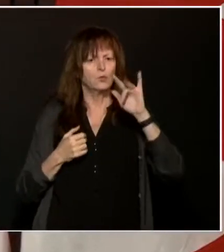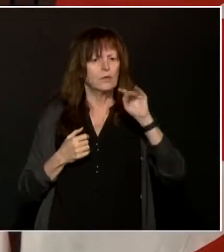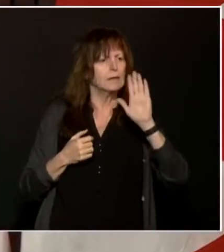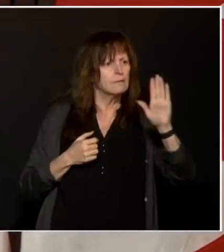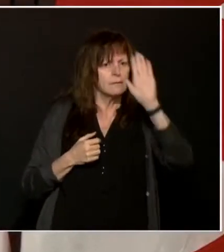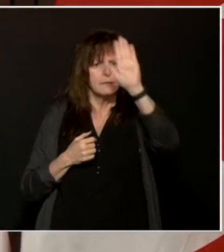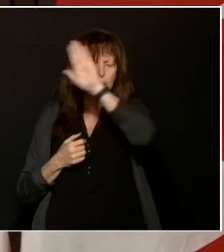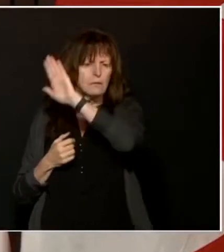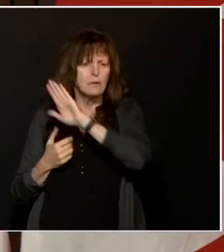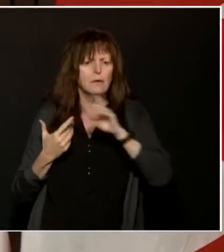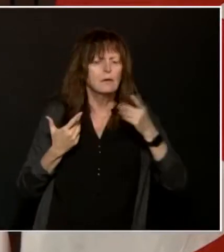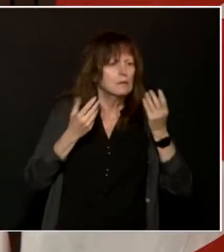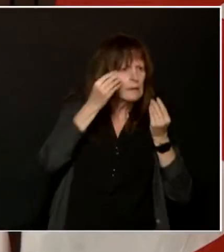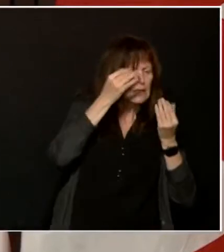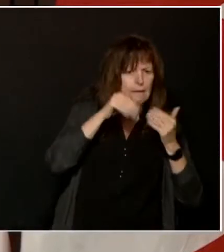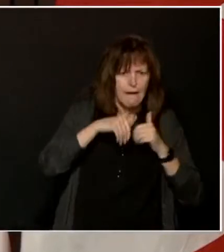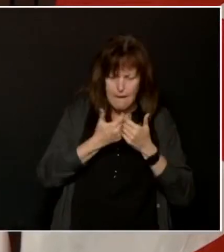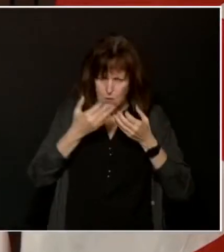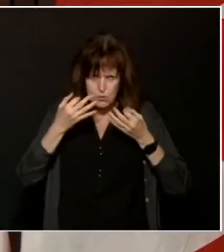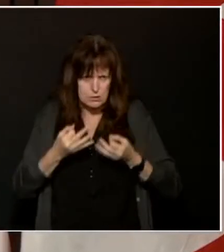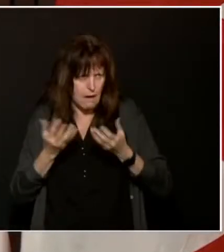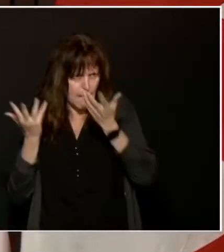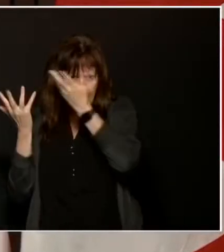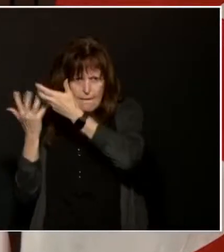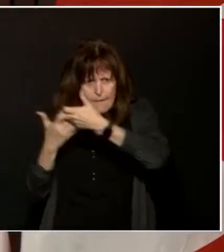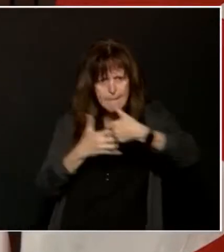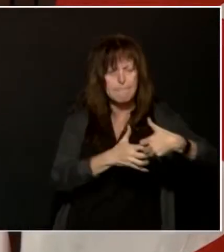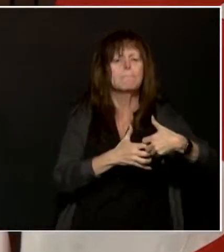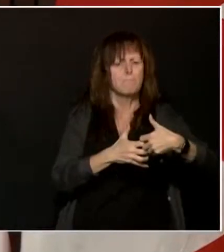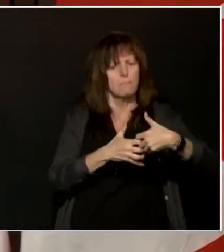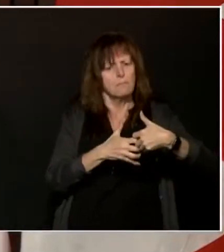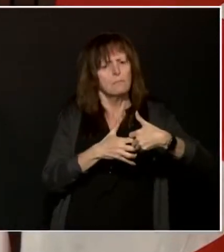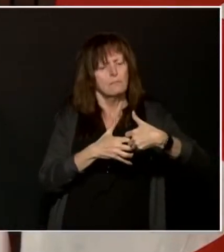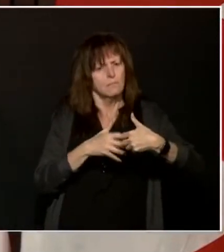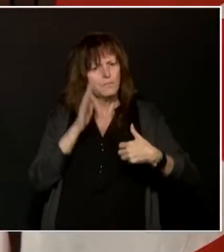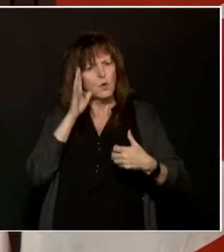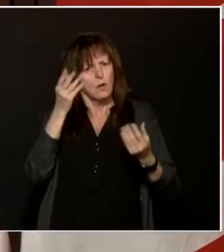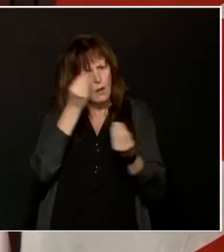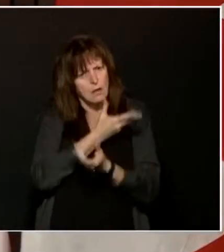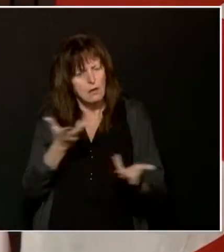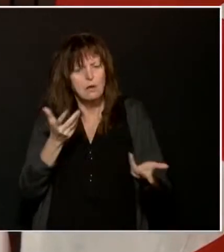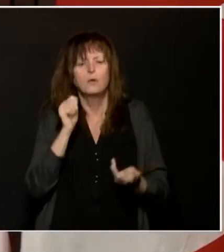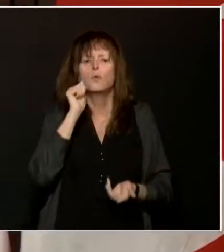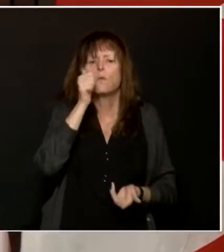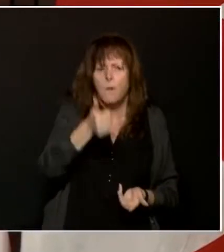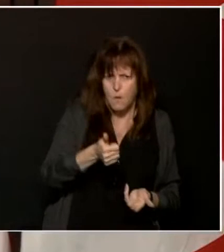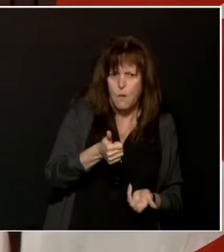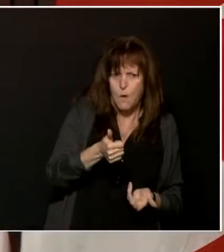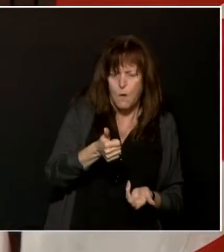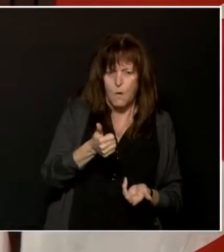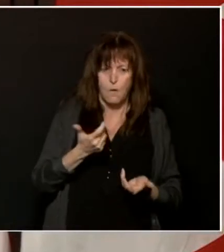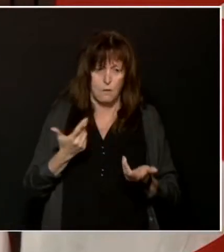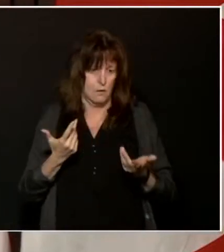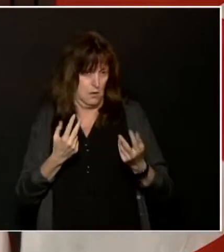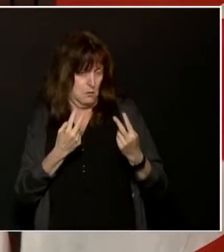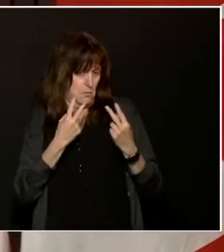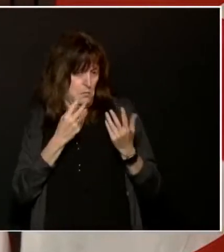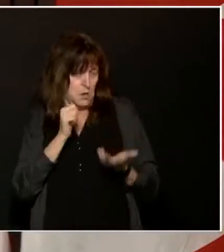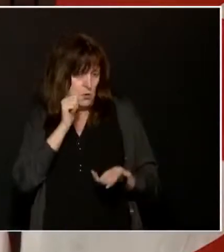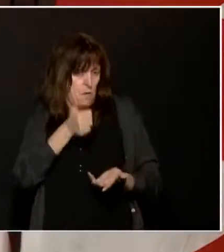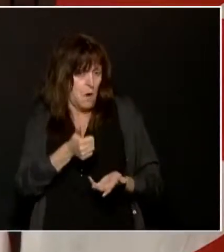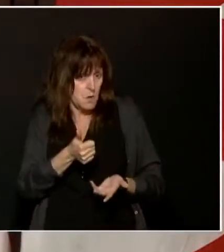make decisions provincially. But having said all of that, there will be an update tomorrow. Tune in to the briefing